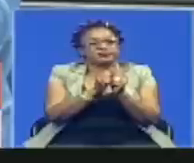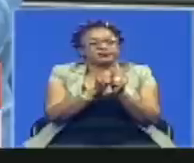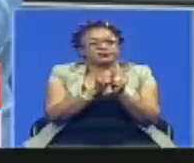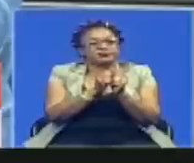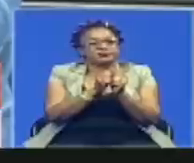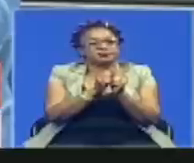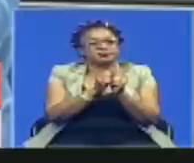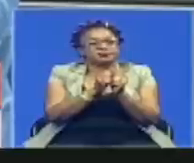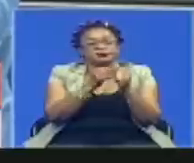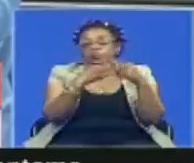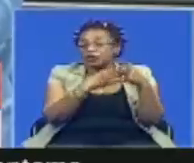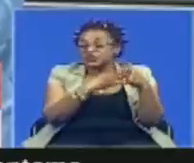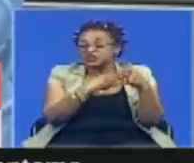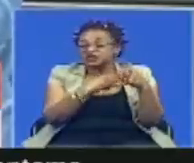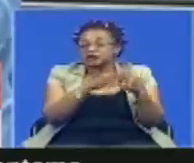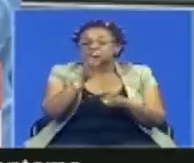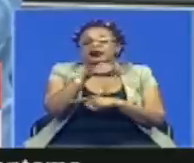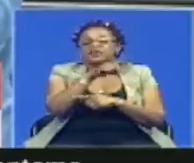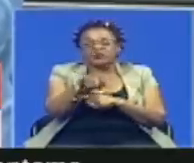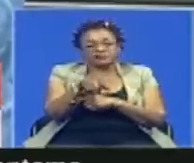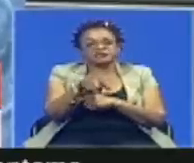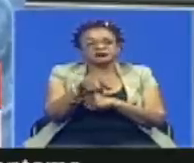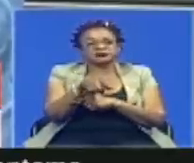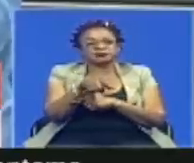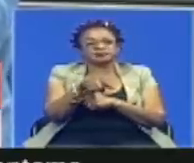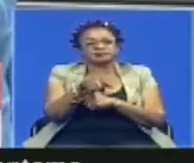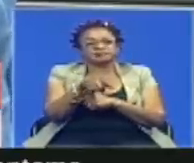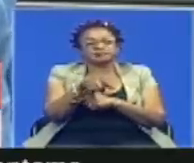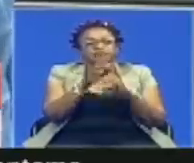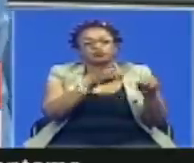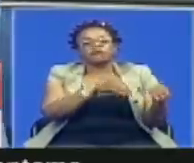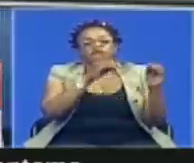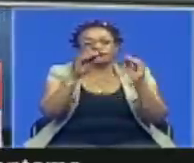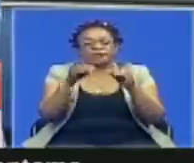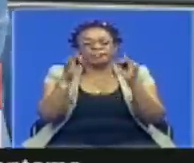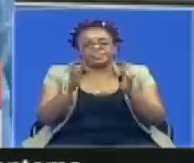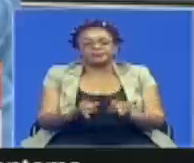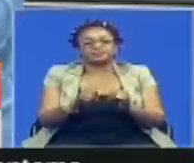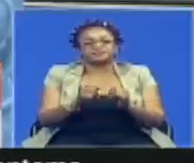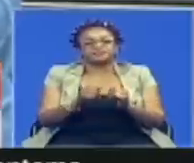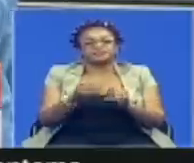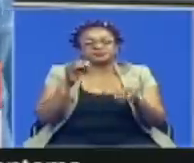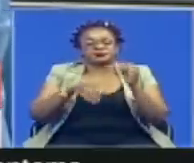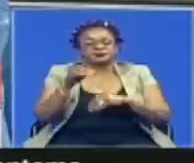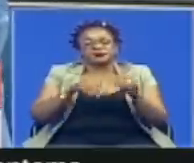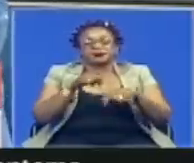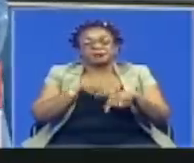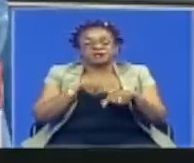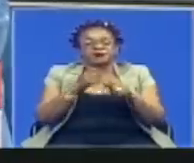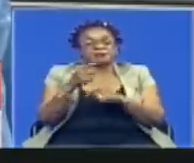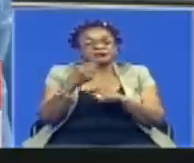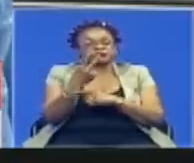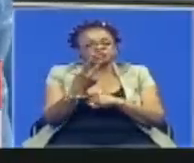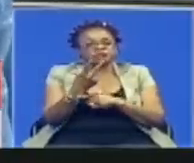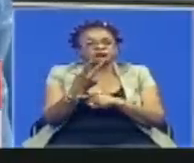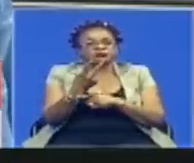Court. We went into a new electioneering period for 2 months. It went